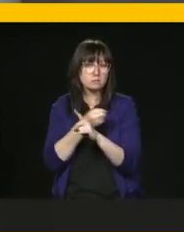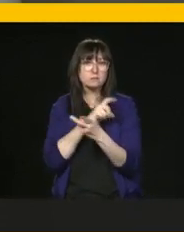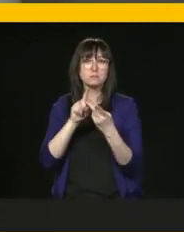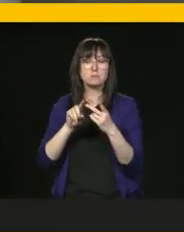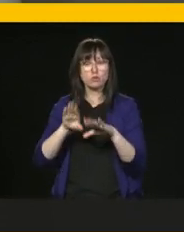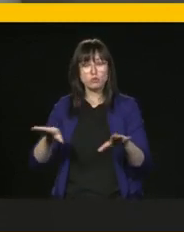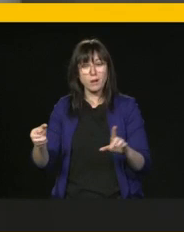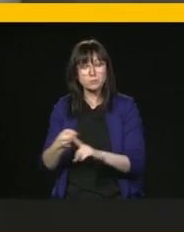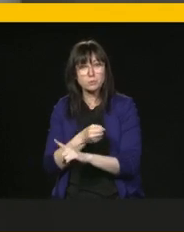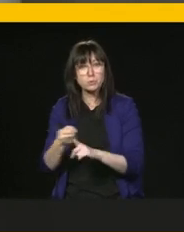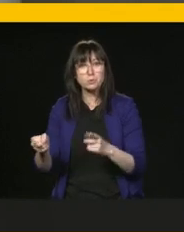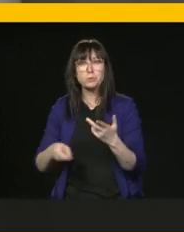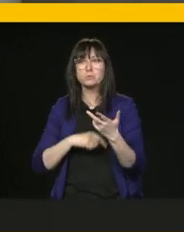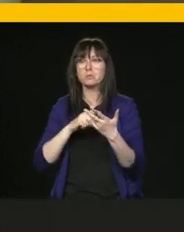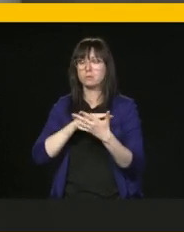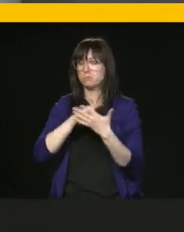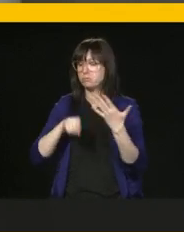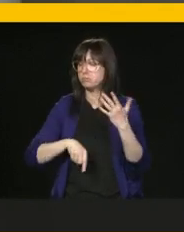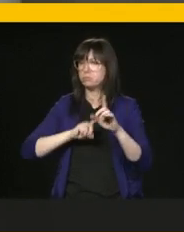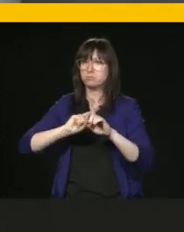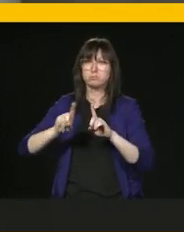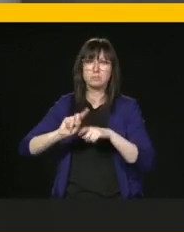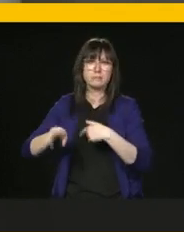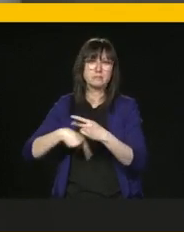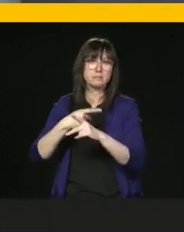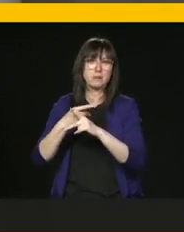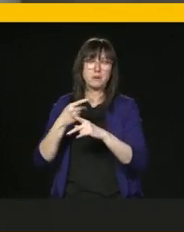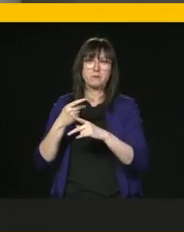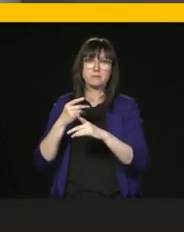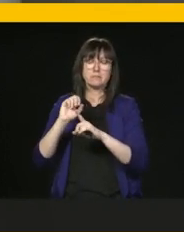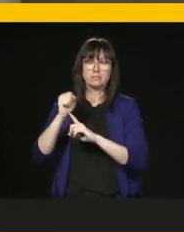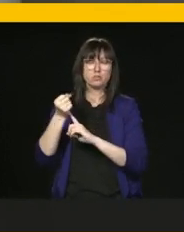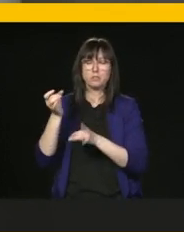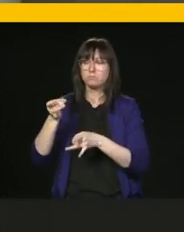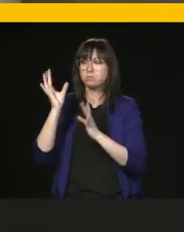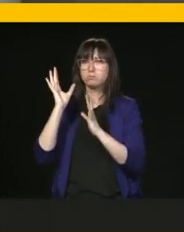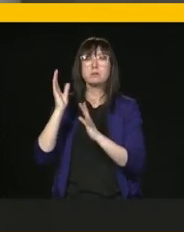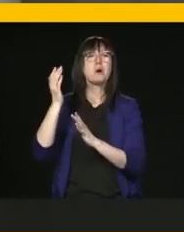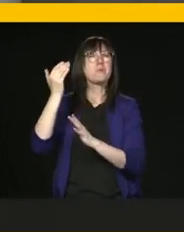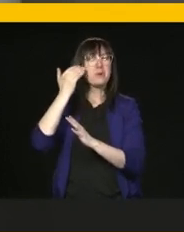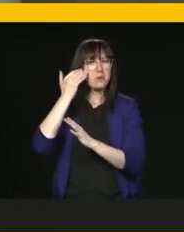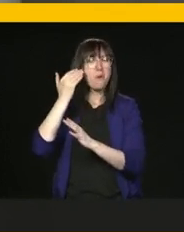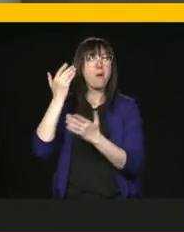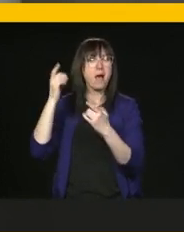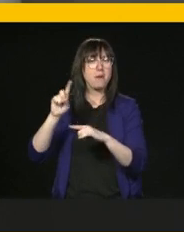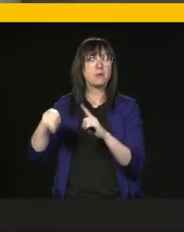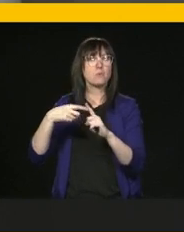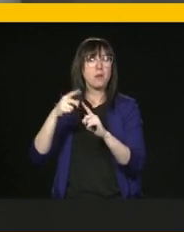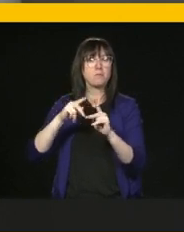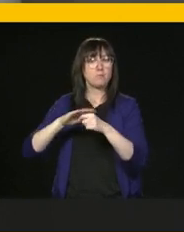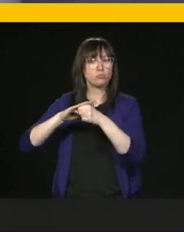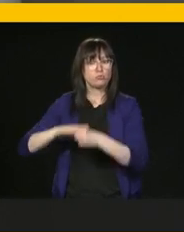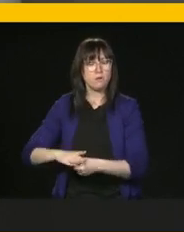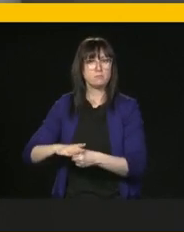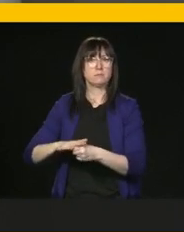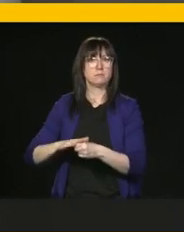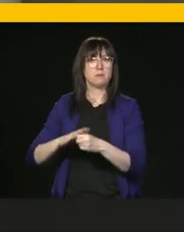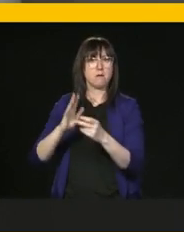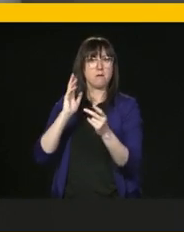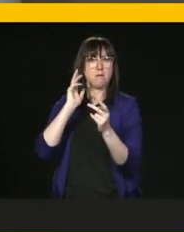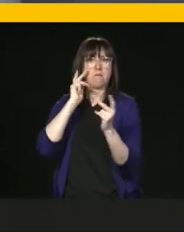of situations that we know come when people are in extremely very, very stressful and very